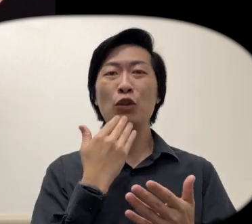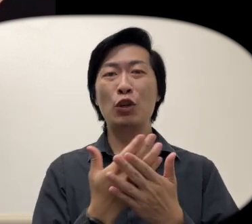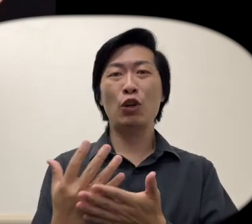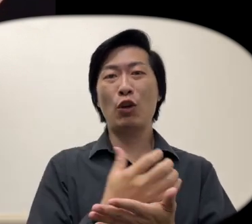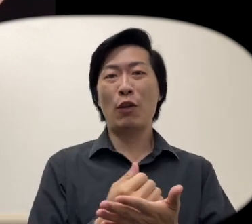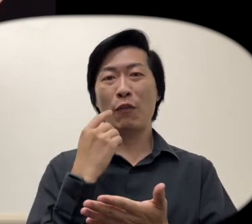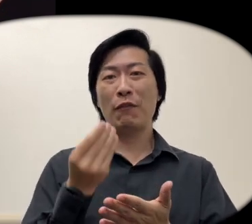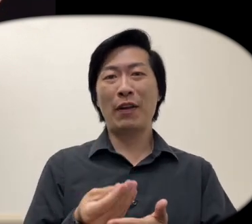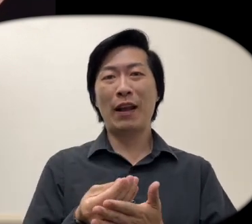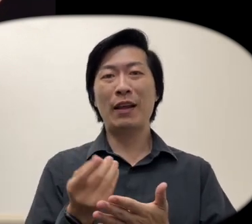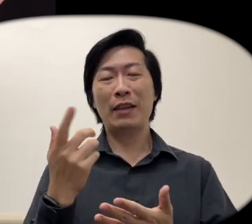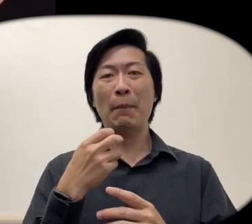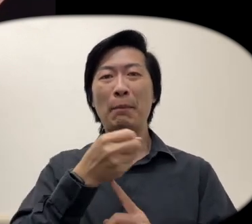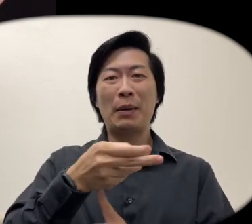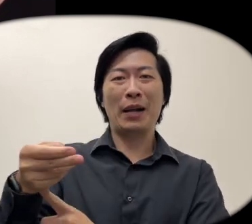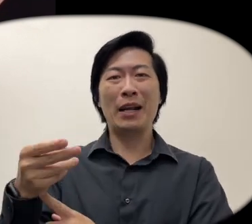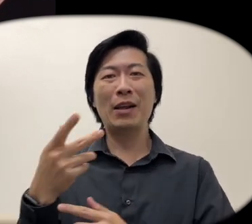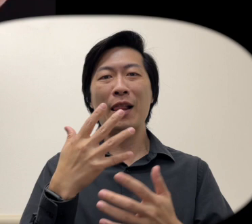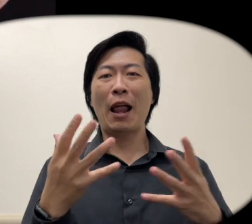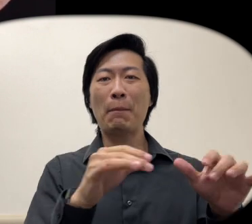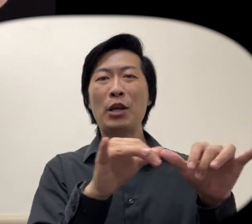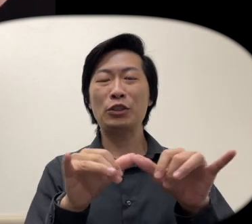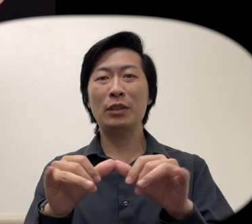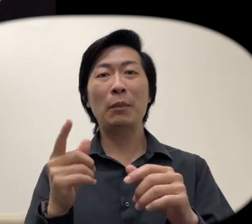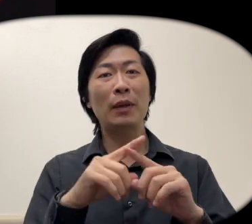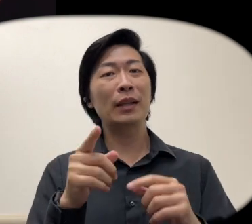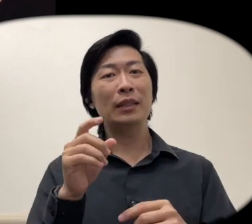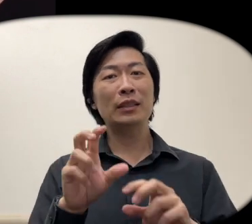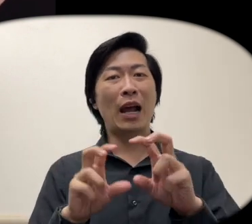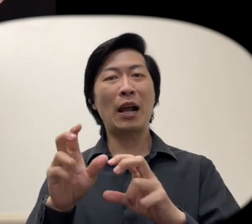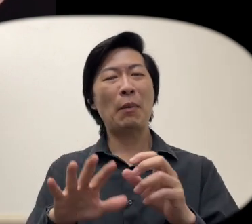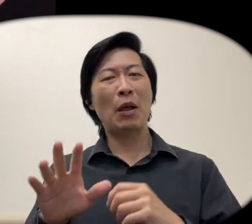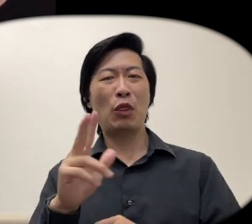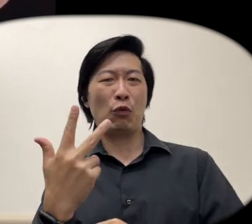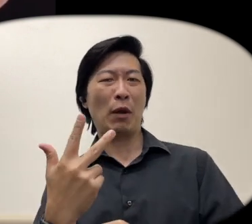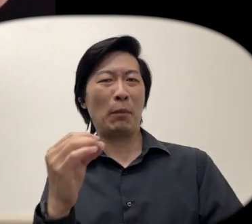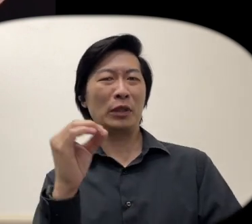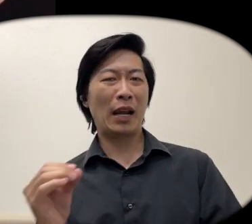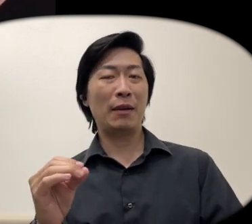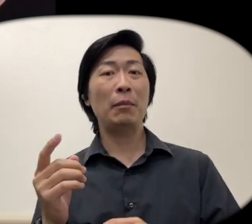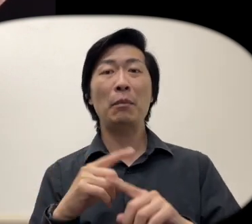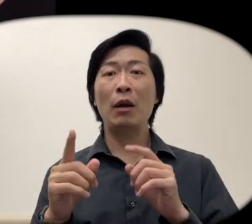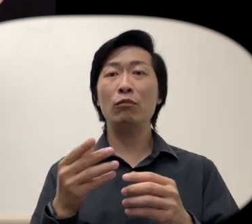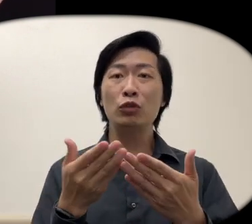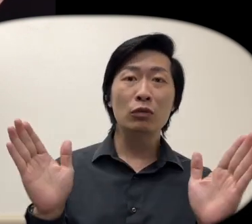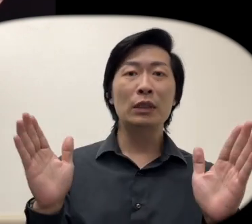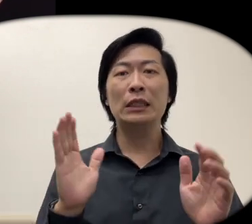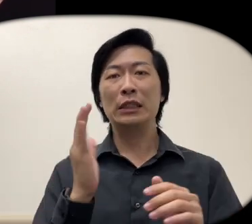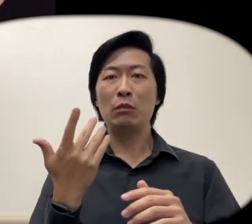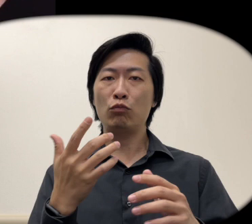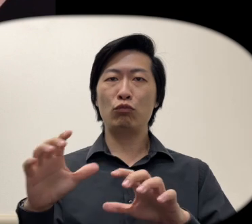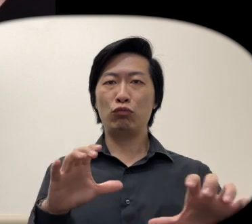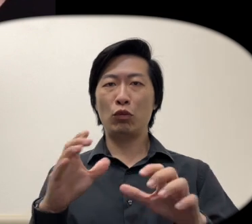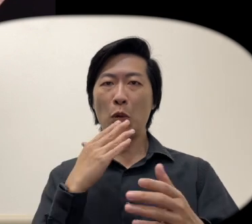financial perspective. They beat on a lot of measures. However, the stock was down about 3%, but overall, it seemed to have performed